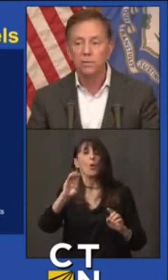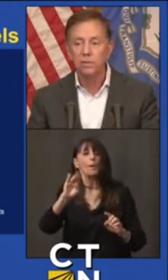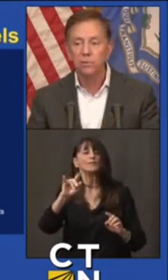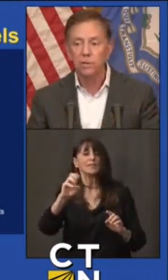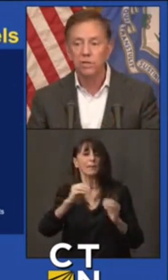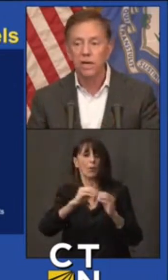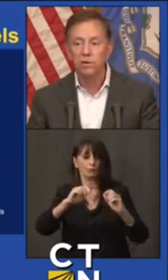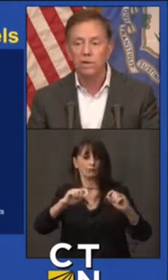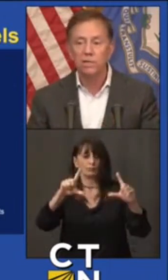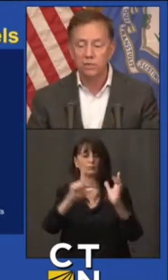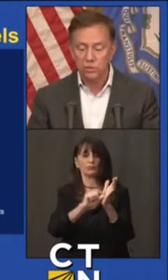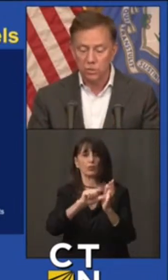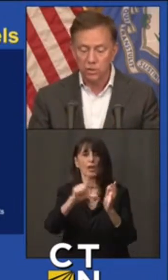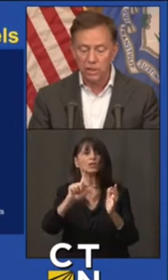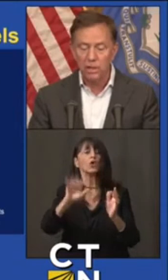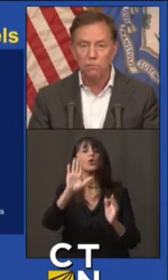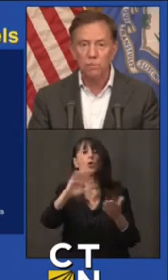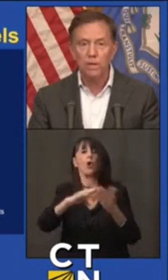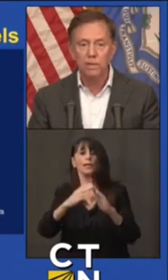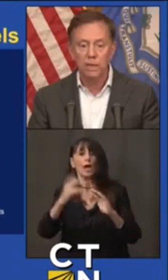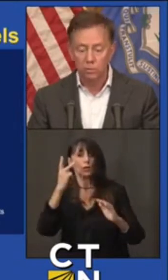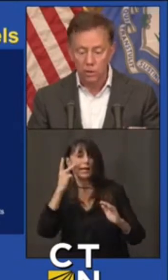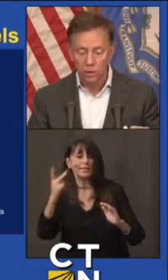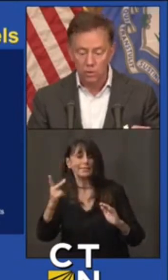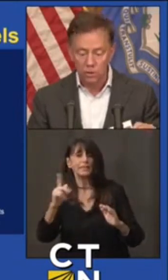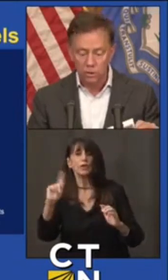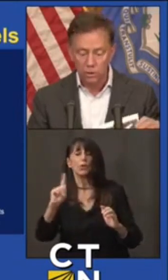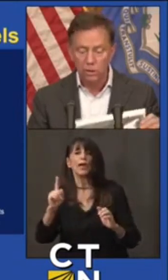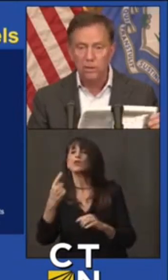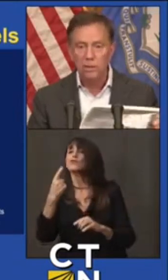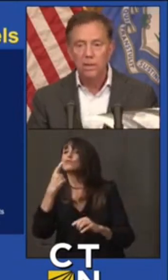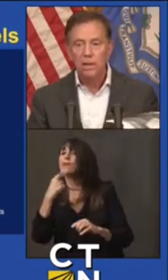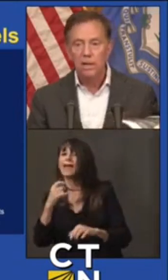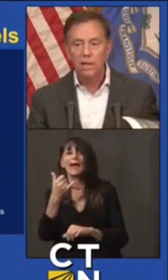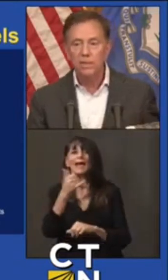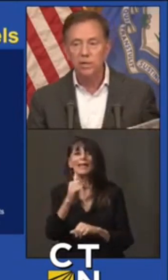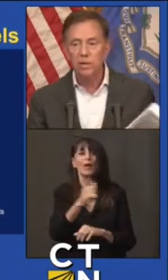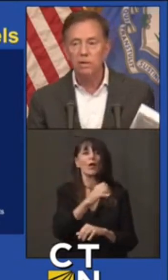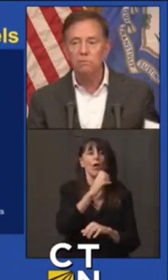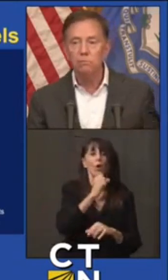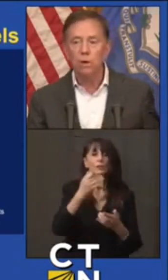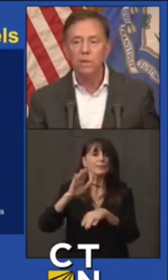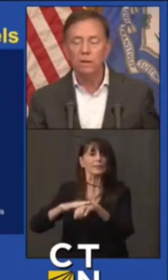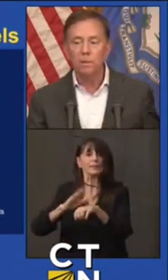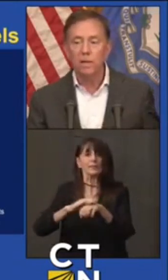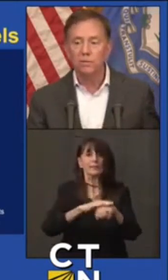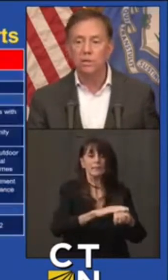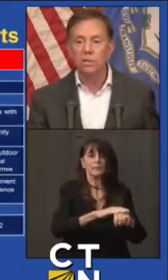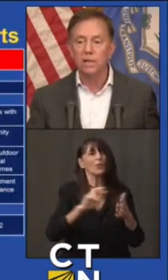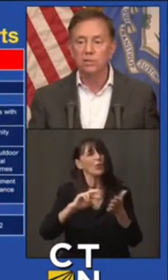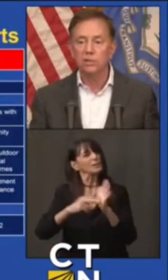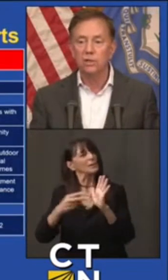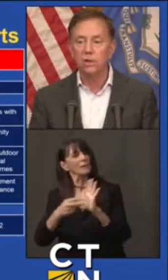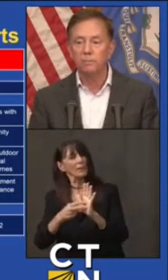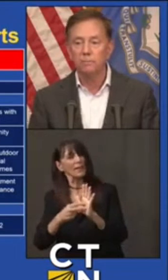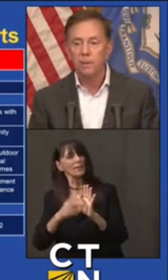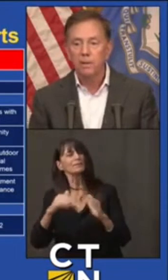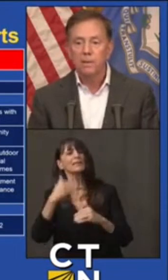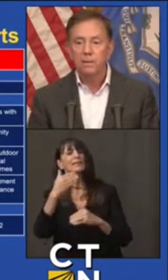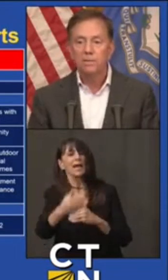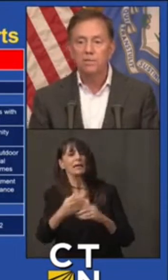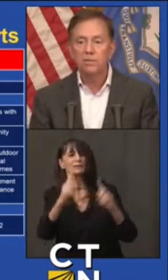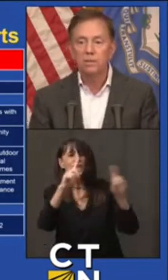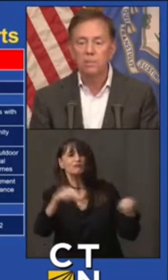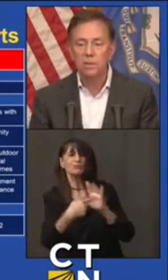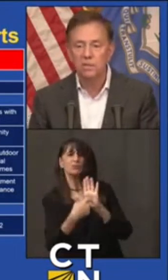able to see where your town is on the red, yellow, and orange alert. And let me tell you what that means on the next chart.